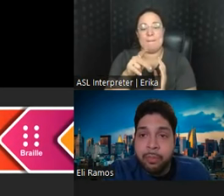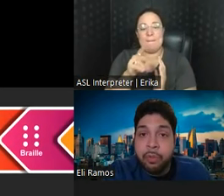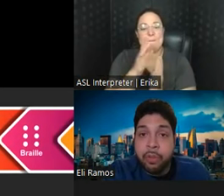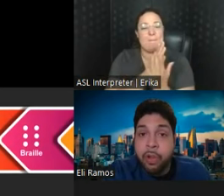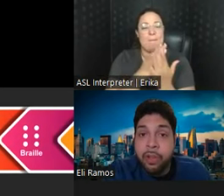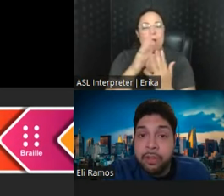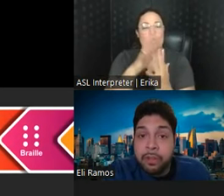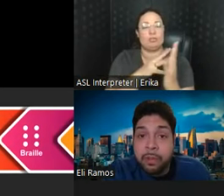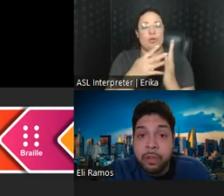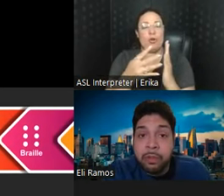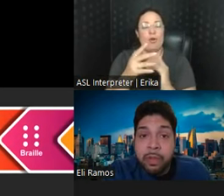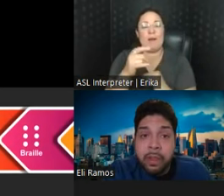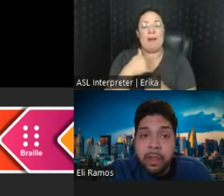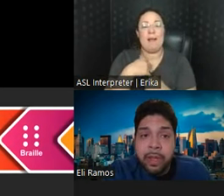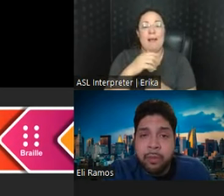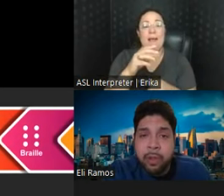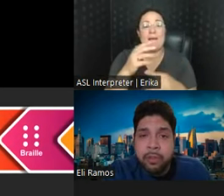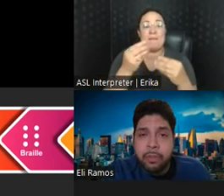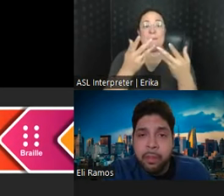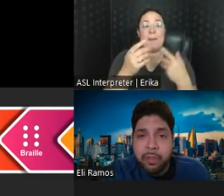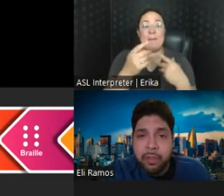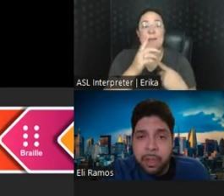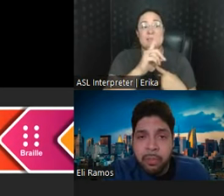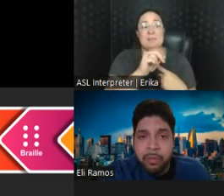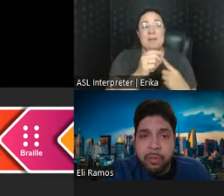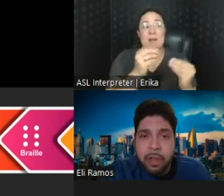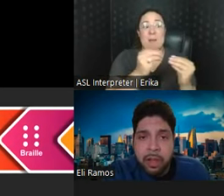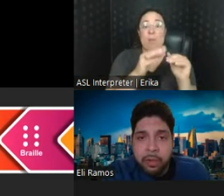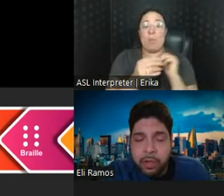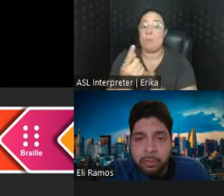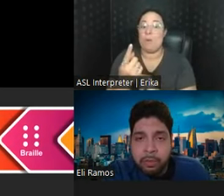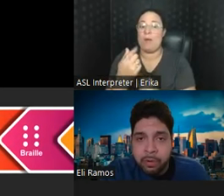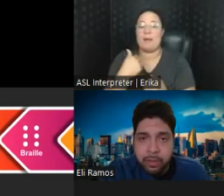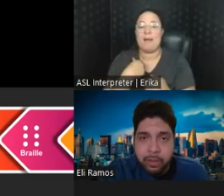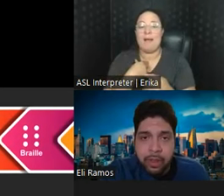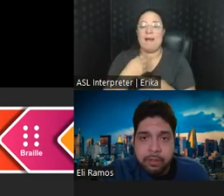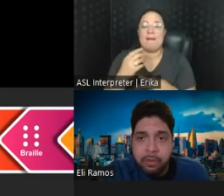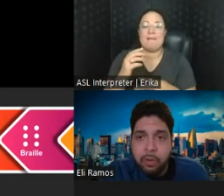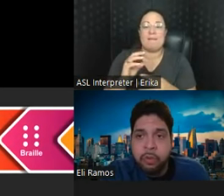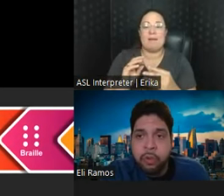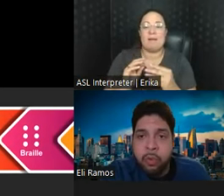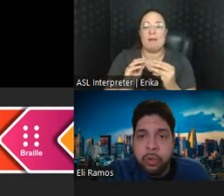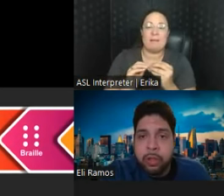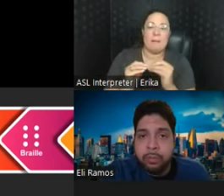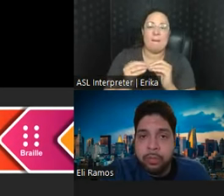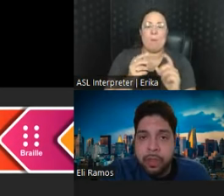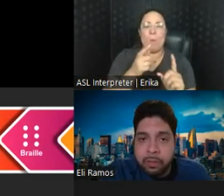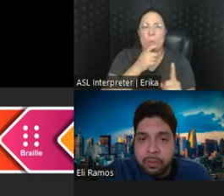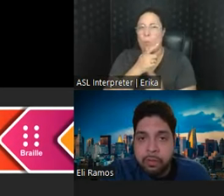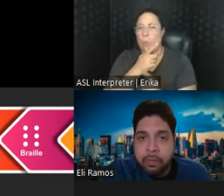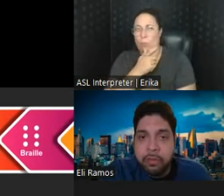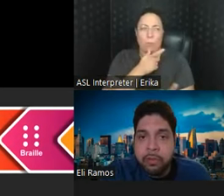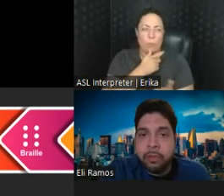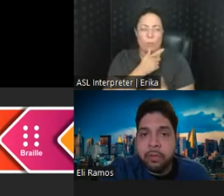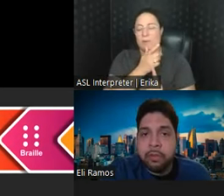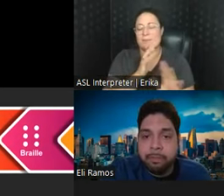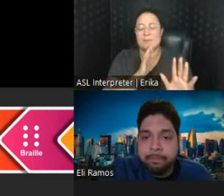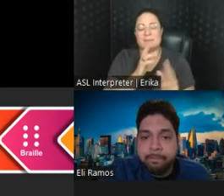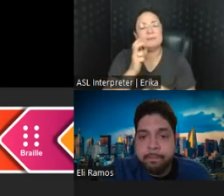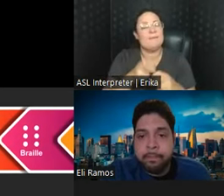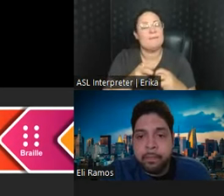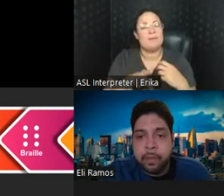identify as more than one disability. And that's why sometimes coming up with a concrete number as to who's who can present some